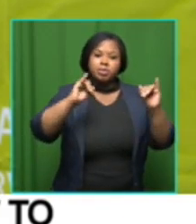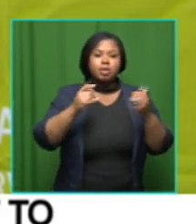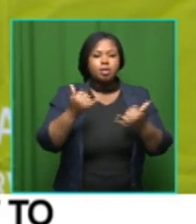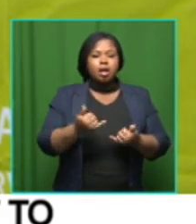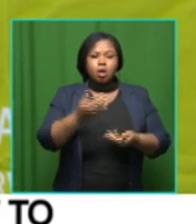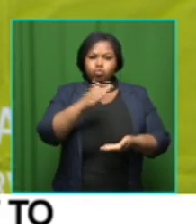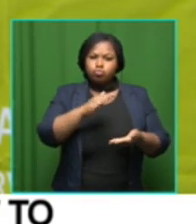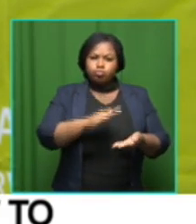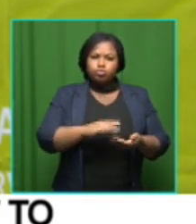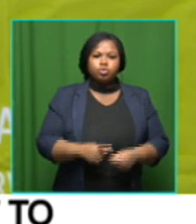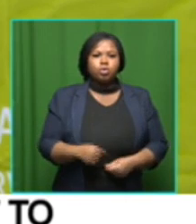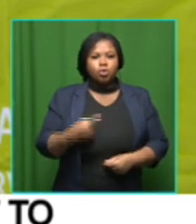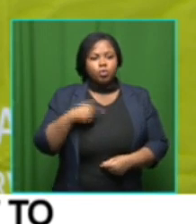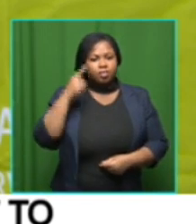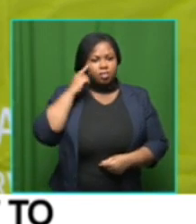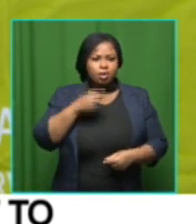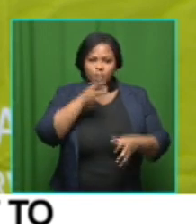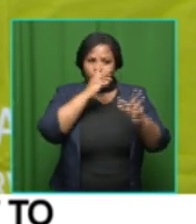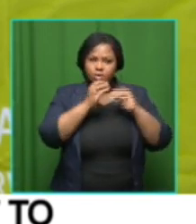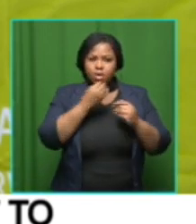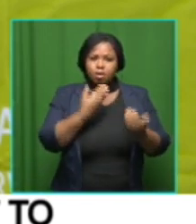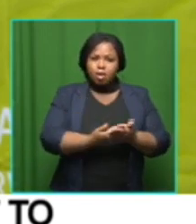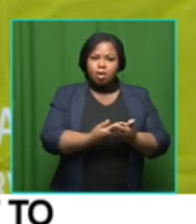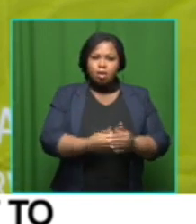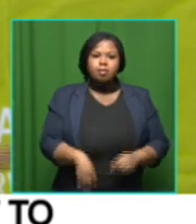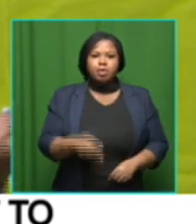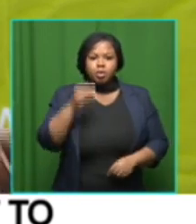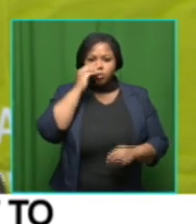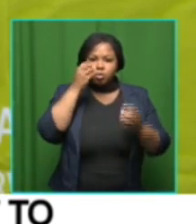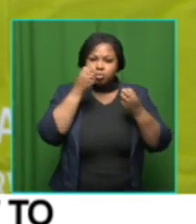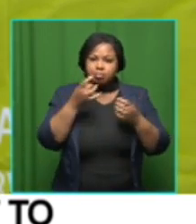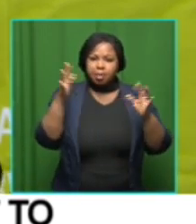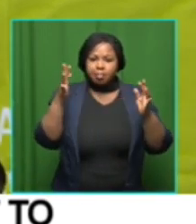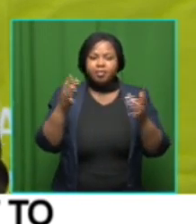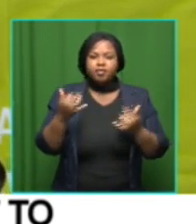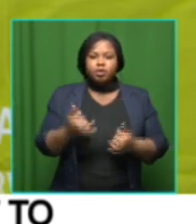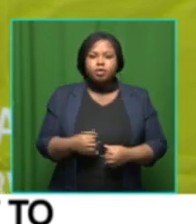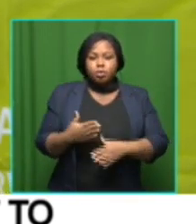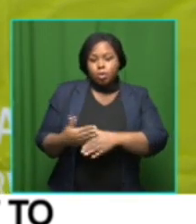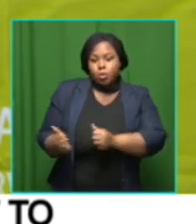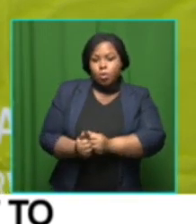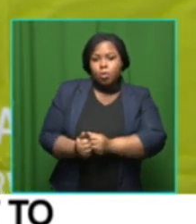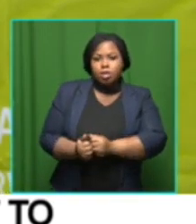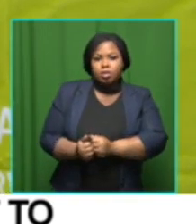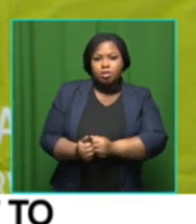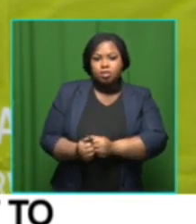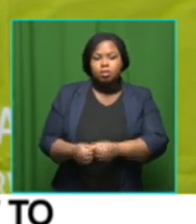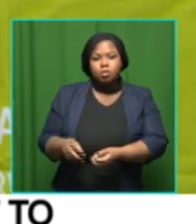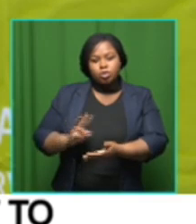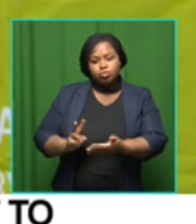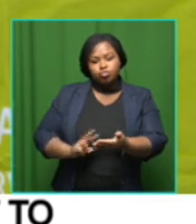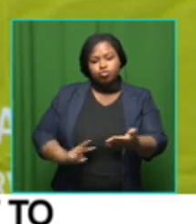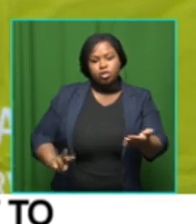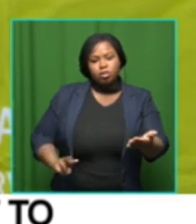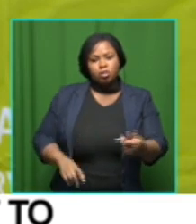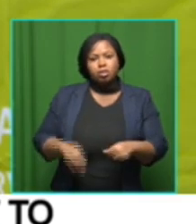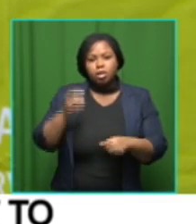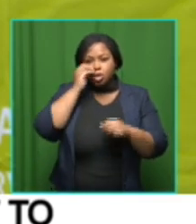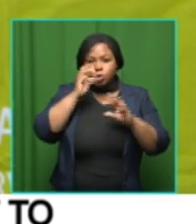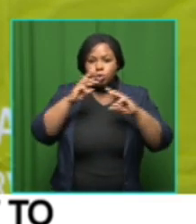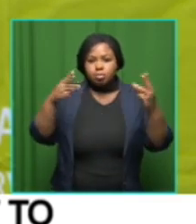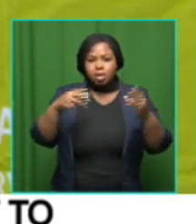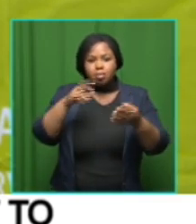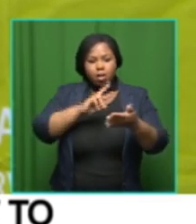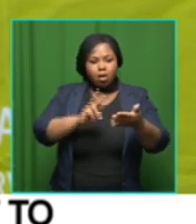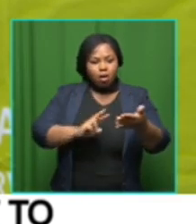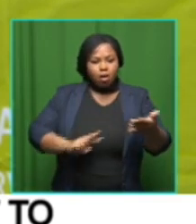learn. There's an article which has actually been published, and we're going through it with a lot of colleagues overnight, that comes from the US,